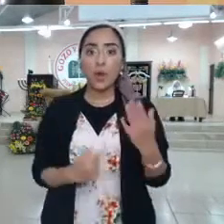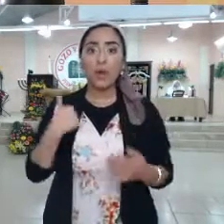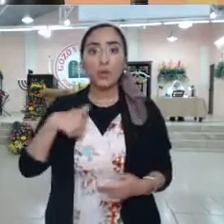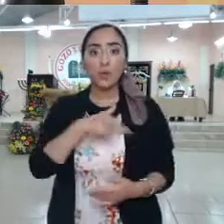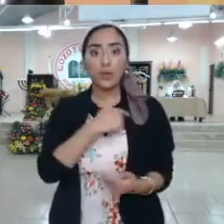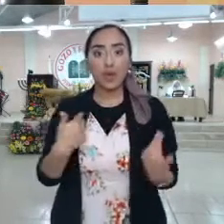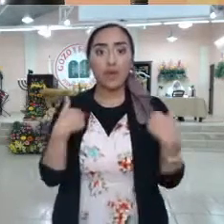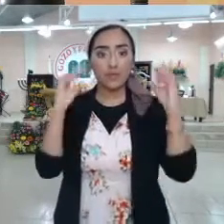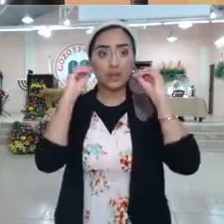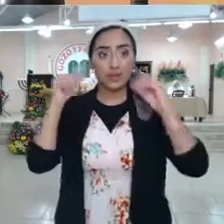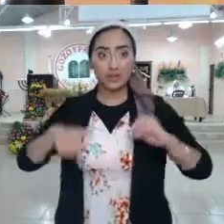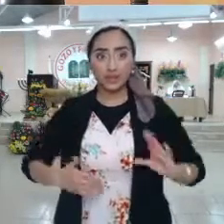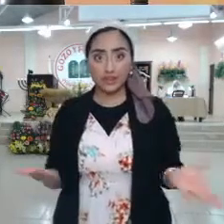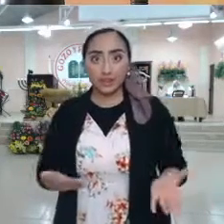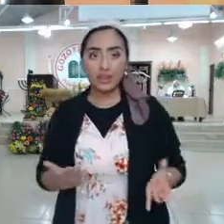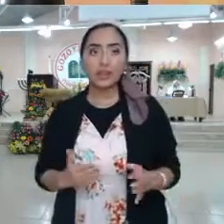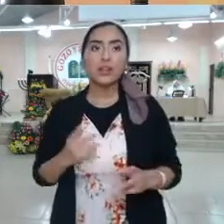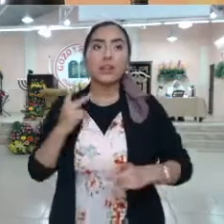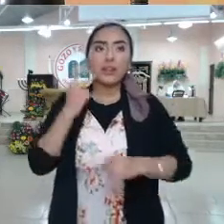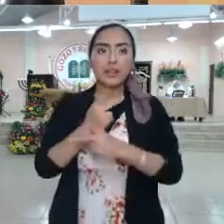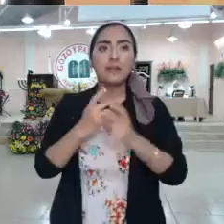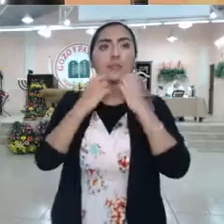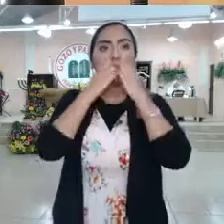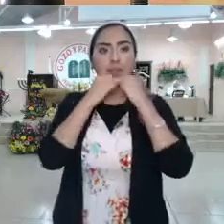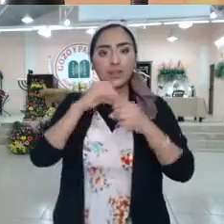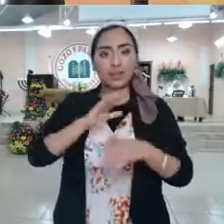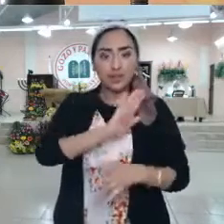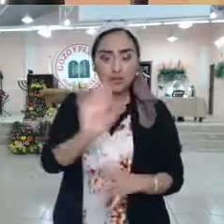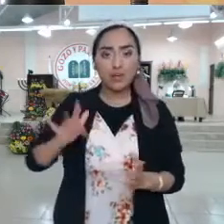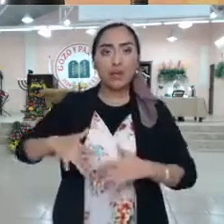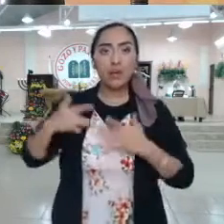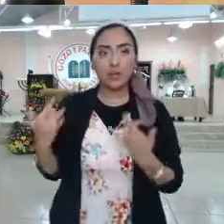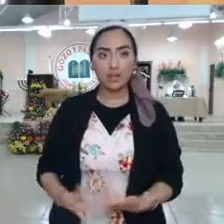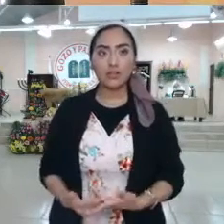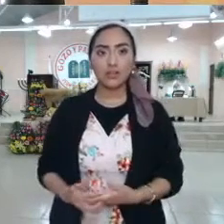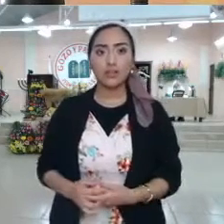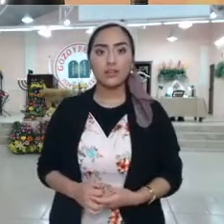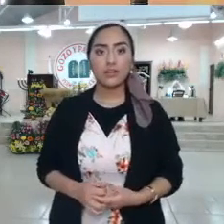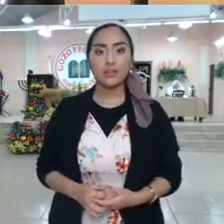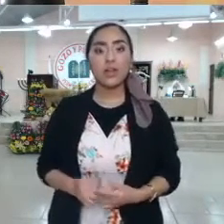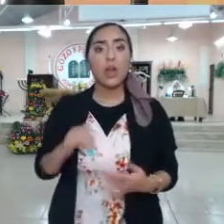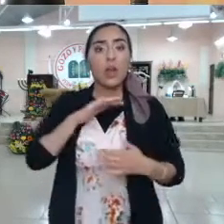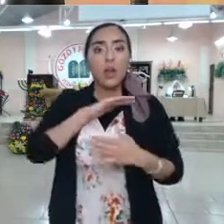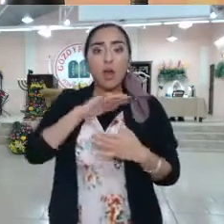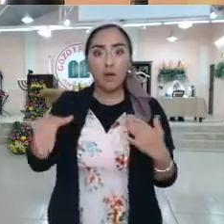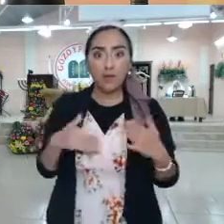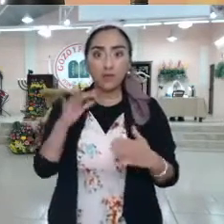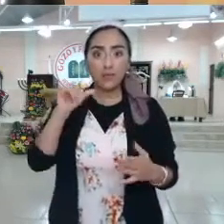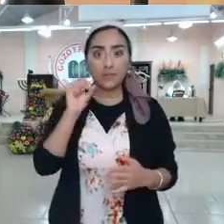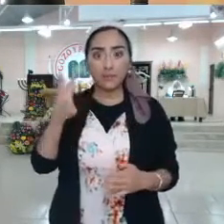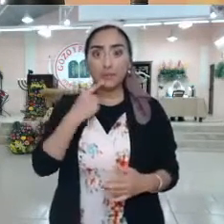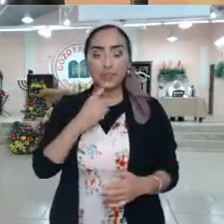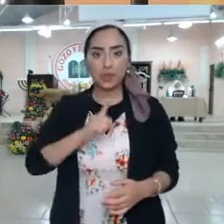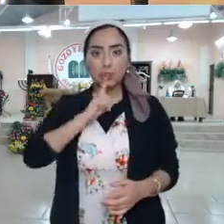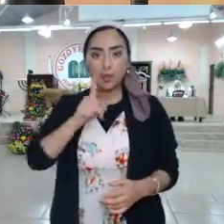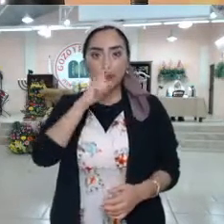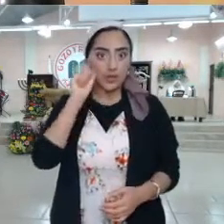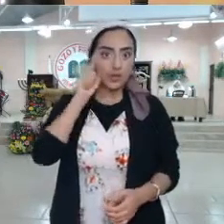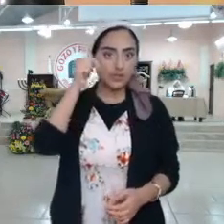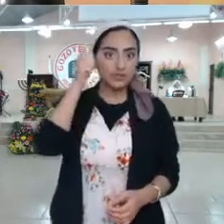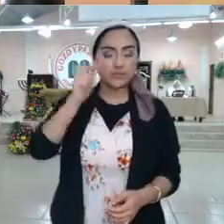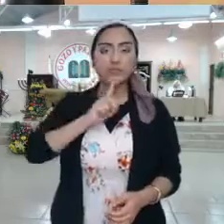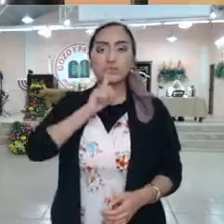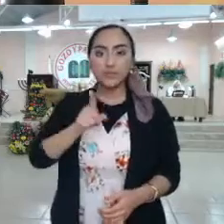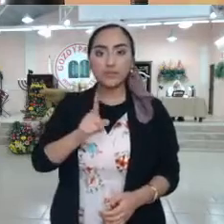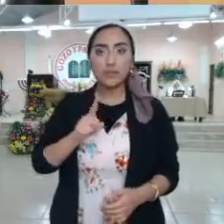So what we have ministered here, keep it, treasure it in your heart. Everything that Joshua says, of course that